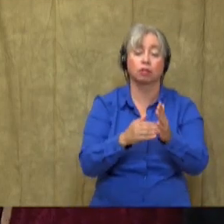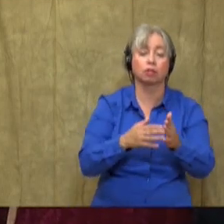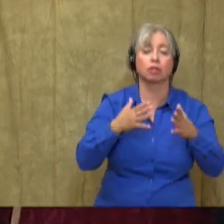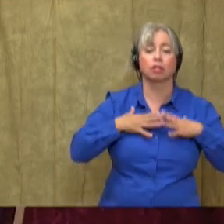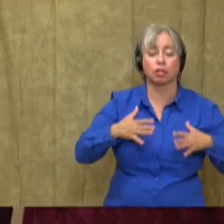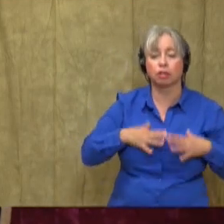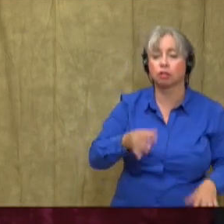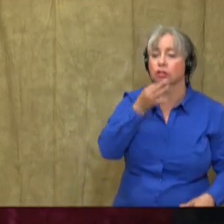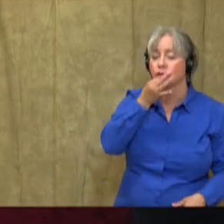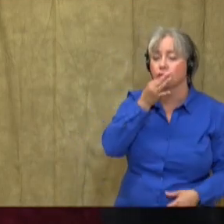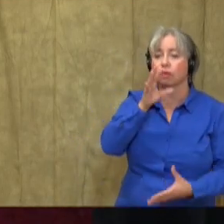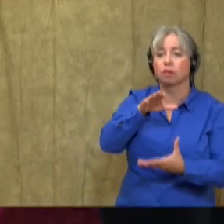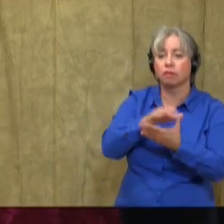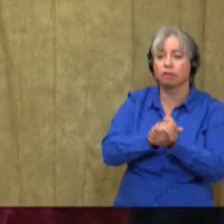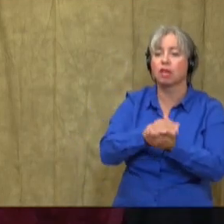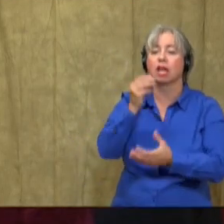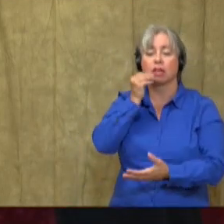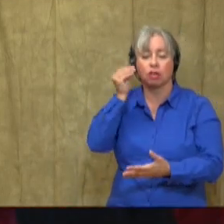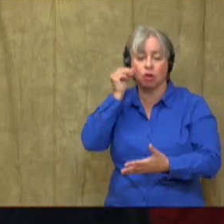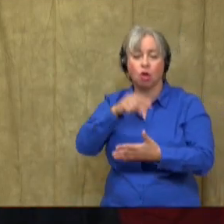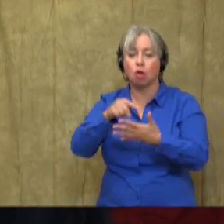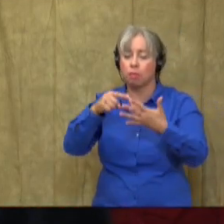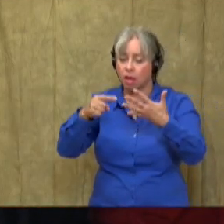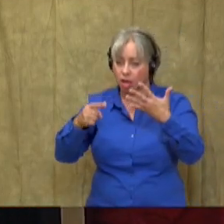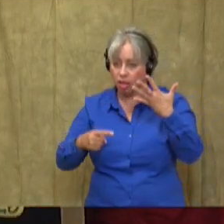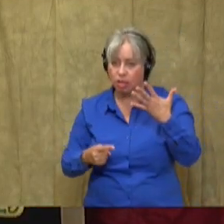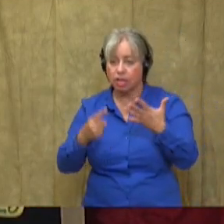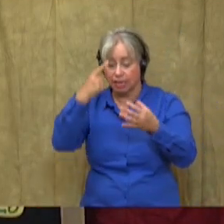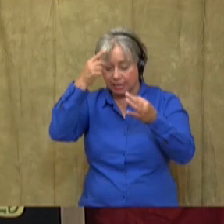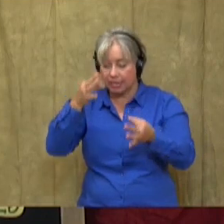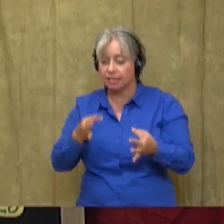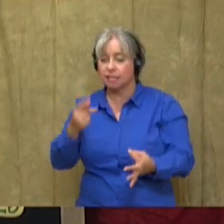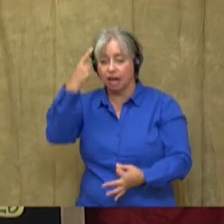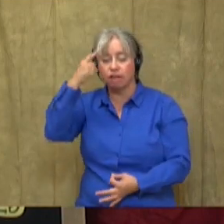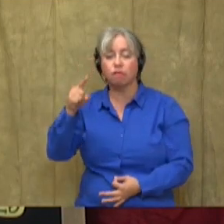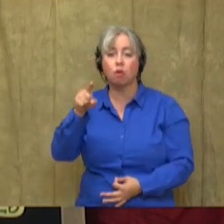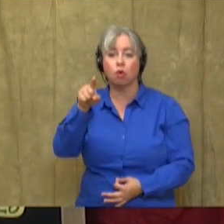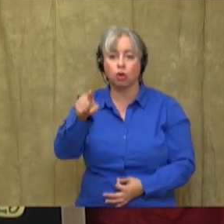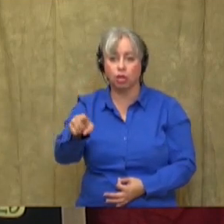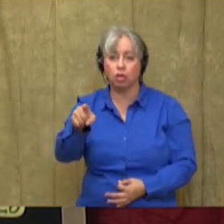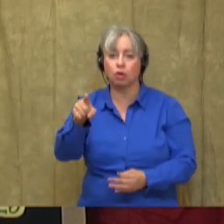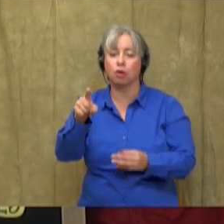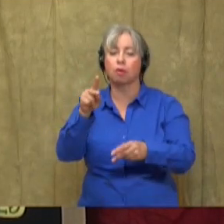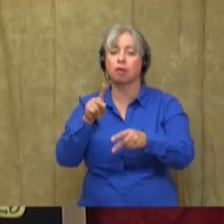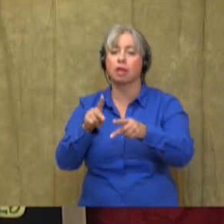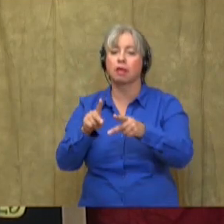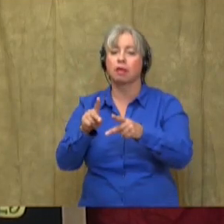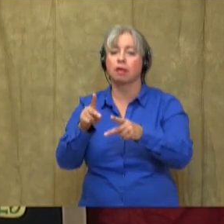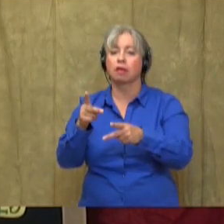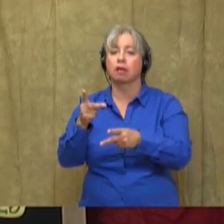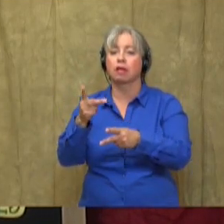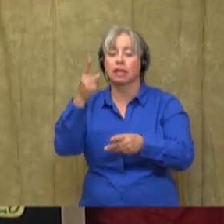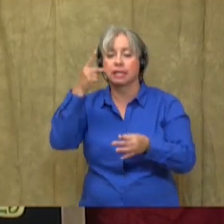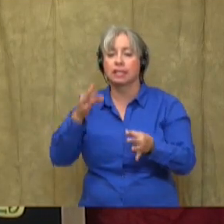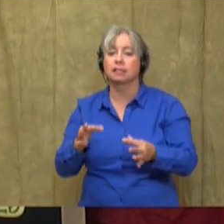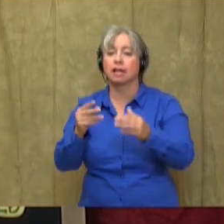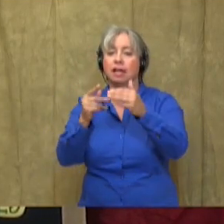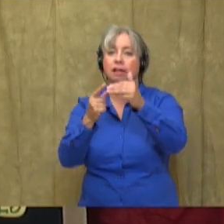your food, your marriage, your home, everything was determined for you by the people above you that you served.